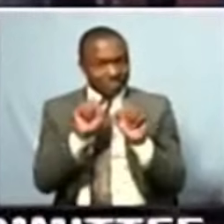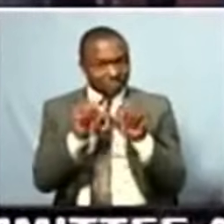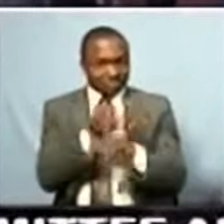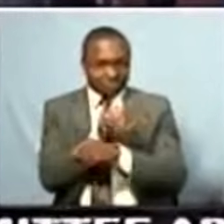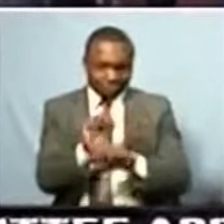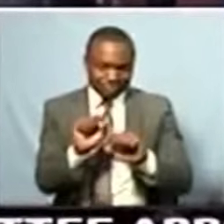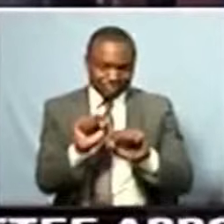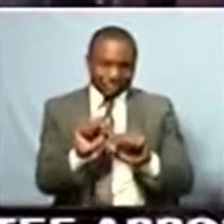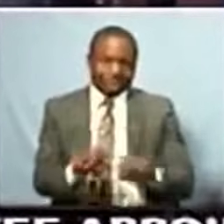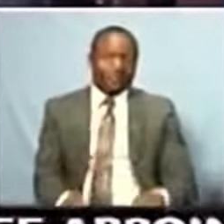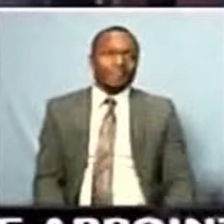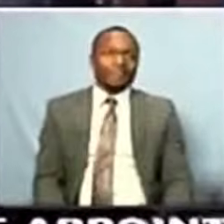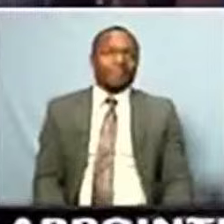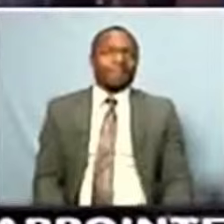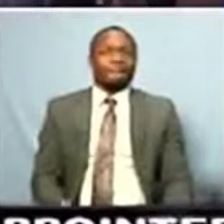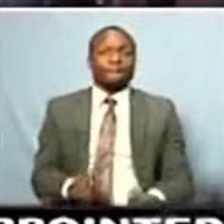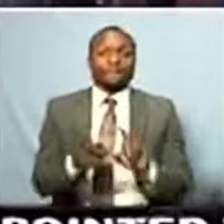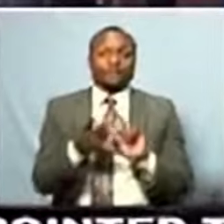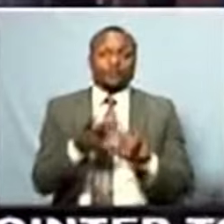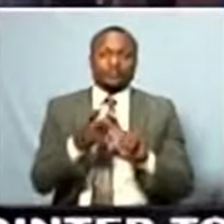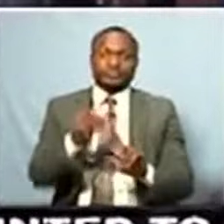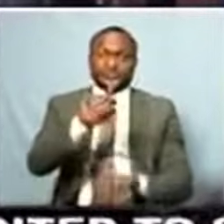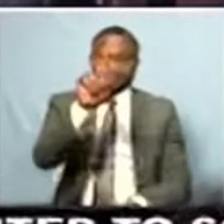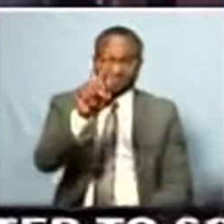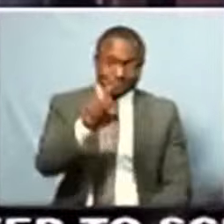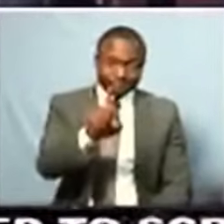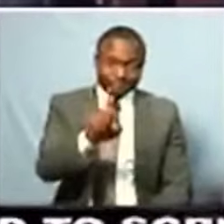be resolved? The second one is,